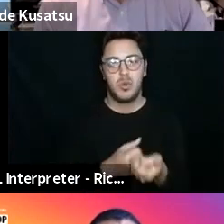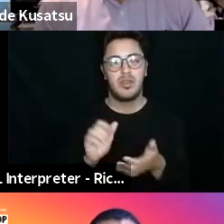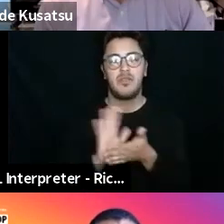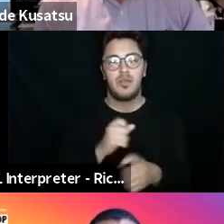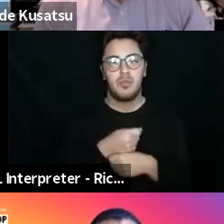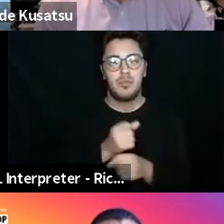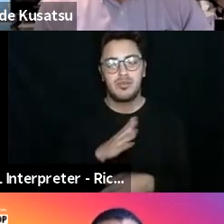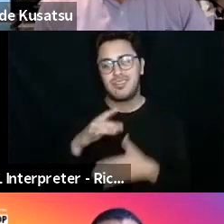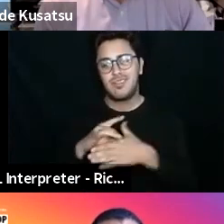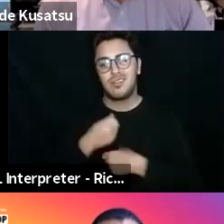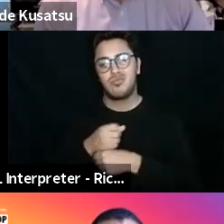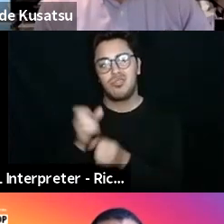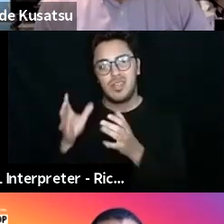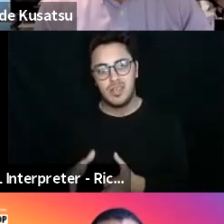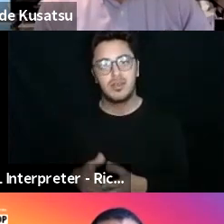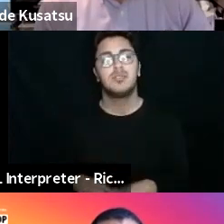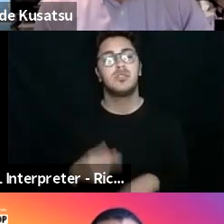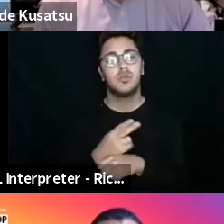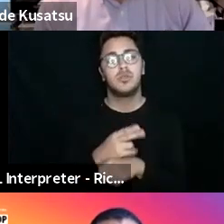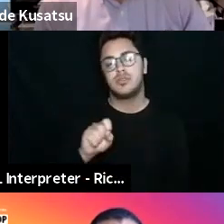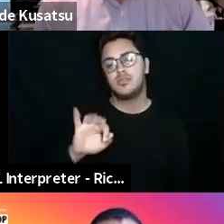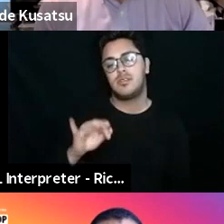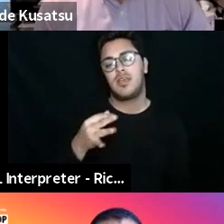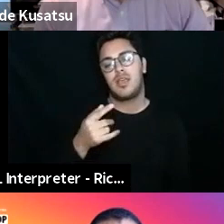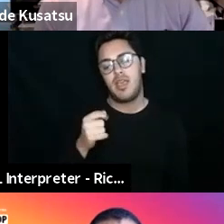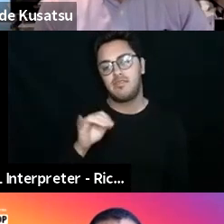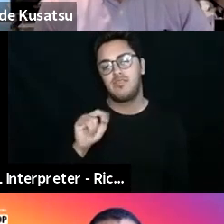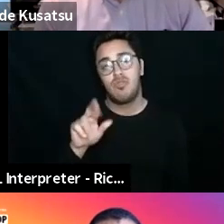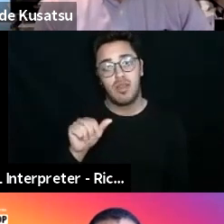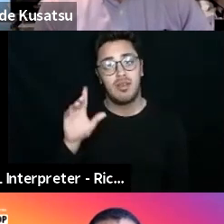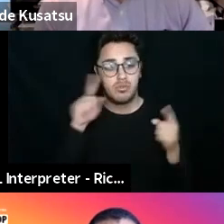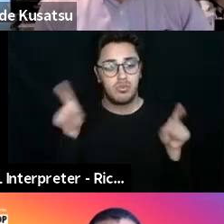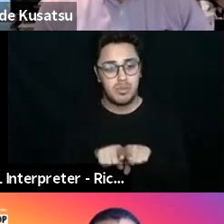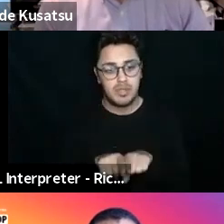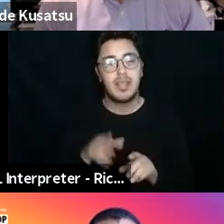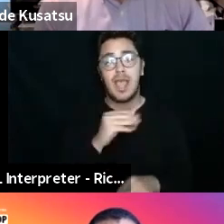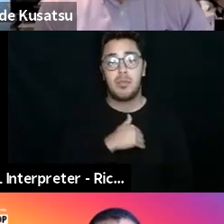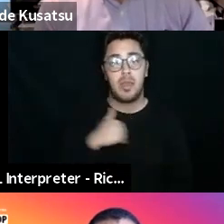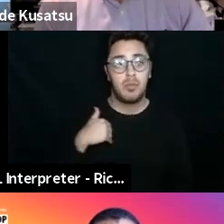creators who are using SAG-AFTRA agreements and members exclusively, which in